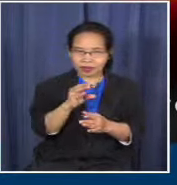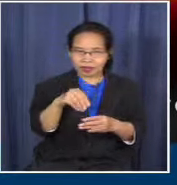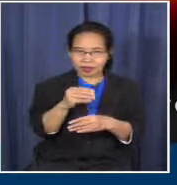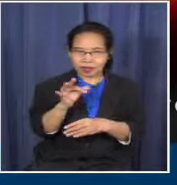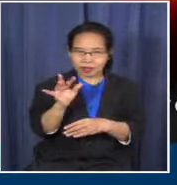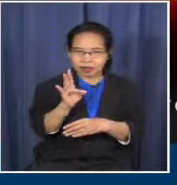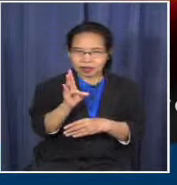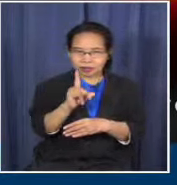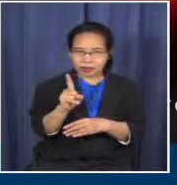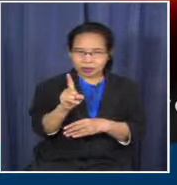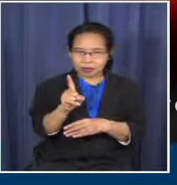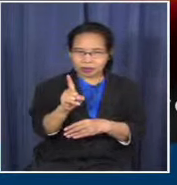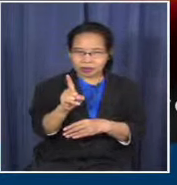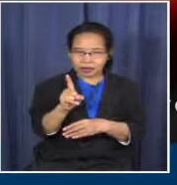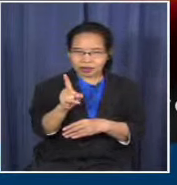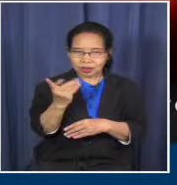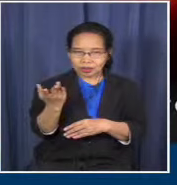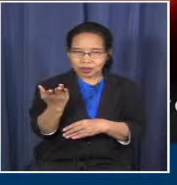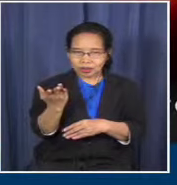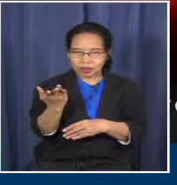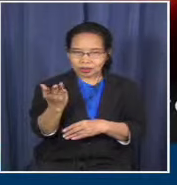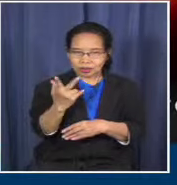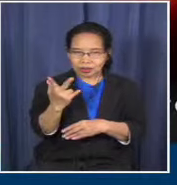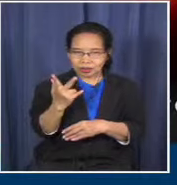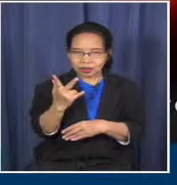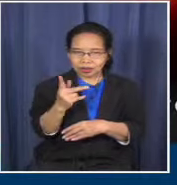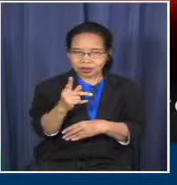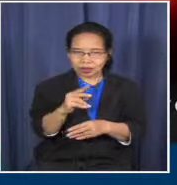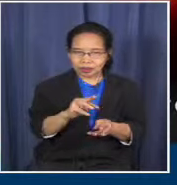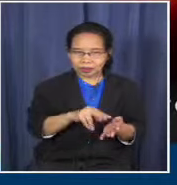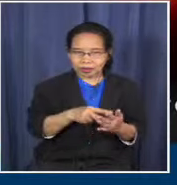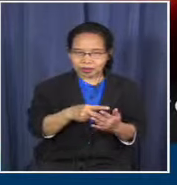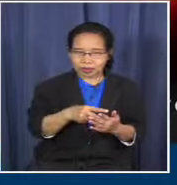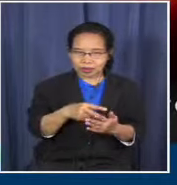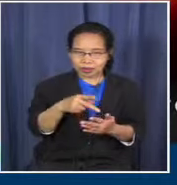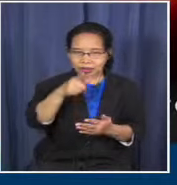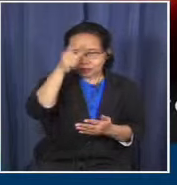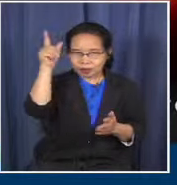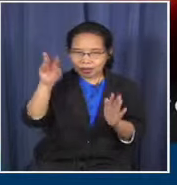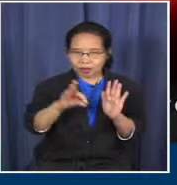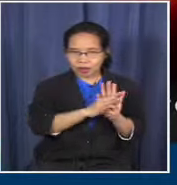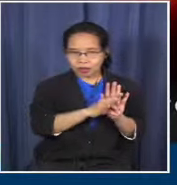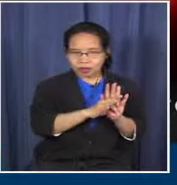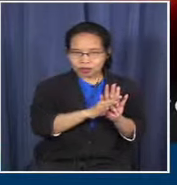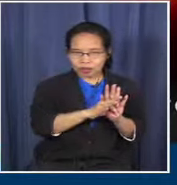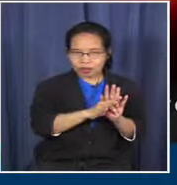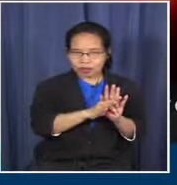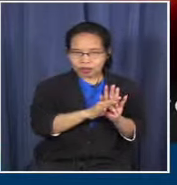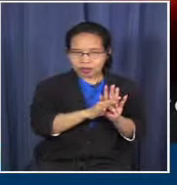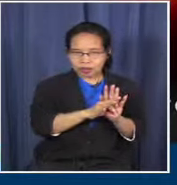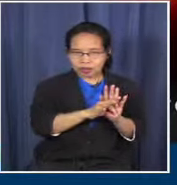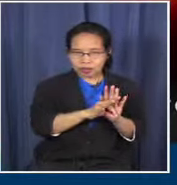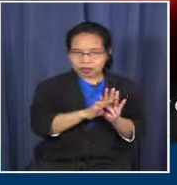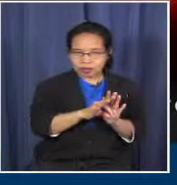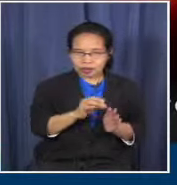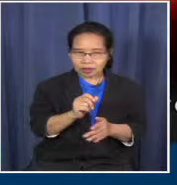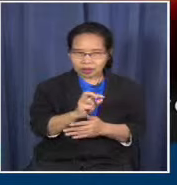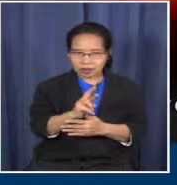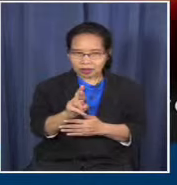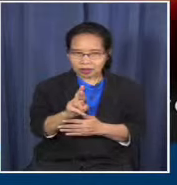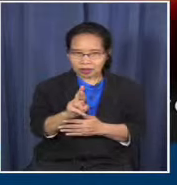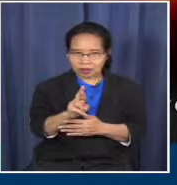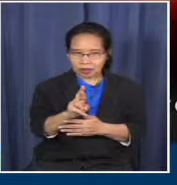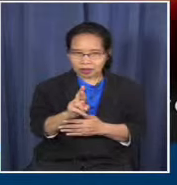And the first one was discovered in 1971. There are three types of black holes: stellar black